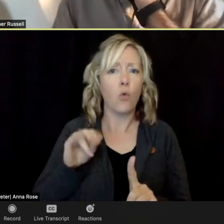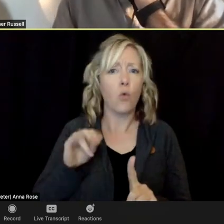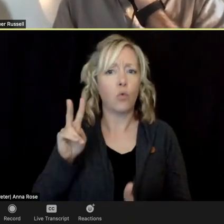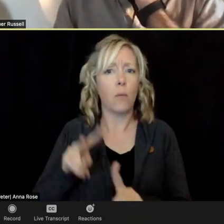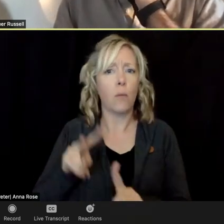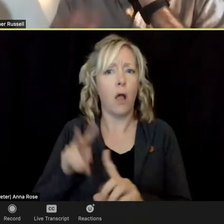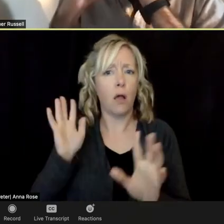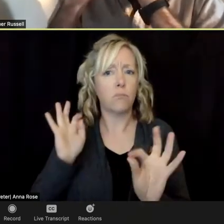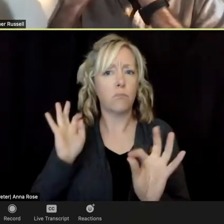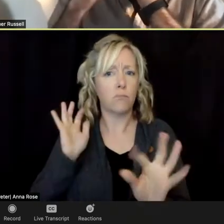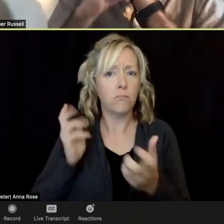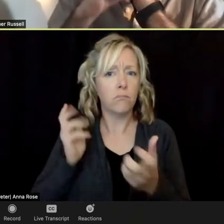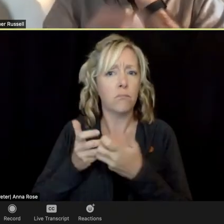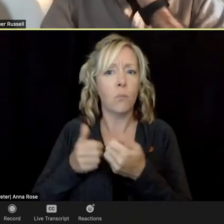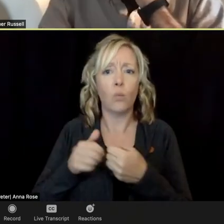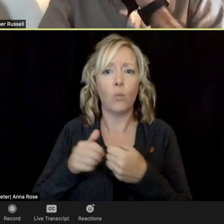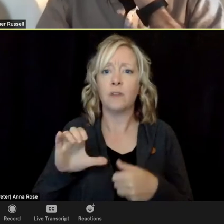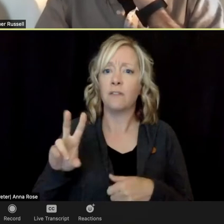CVI specifically.